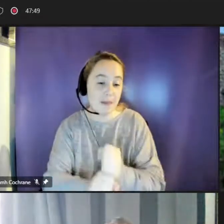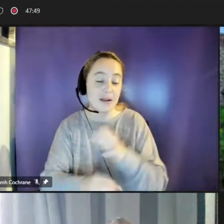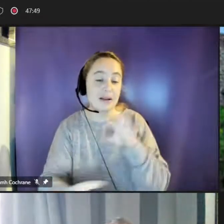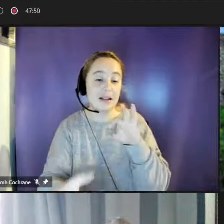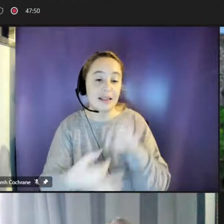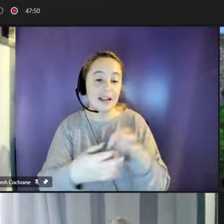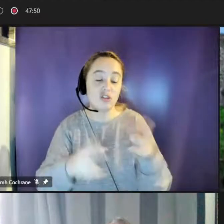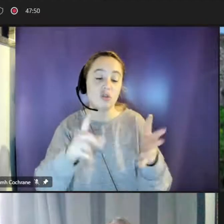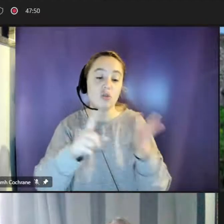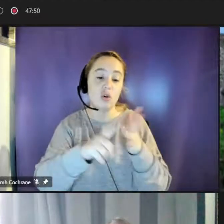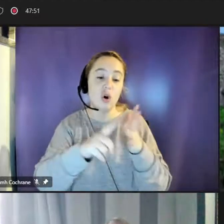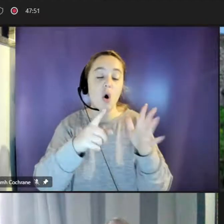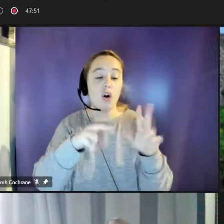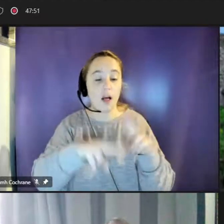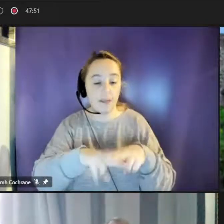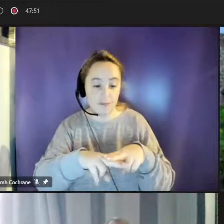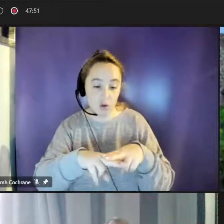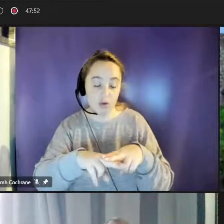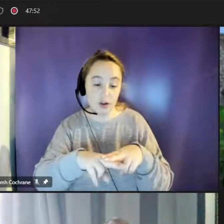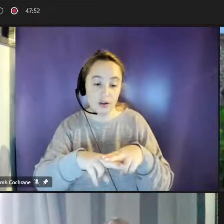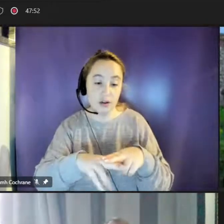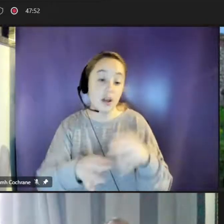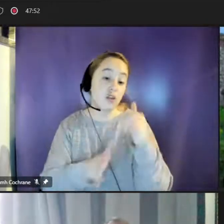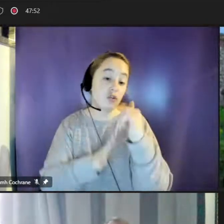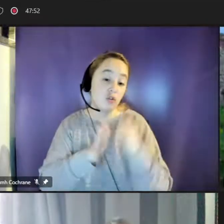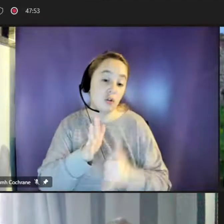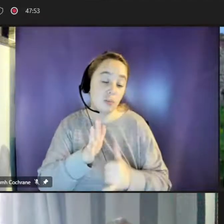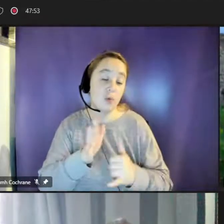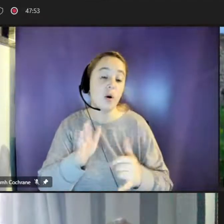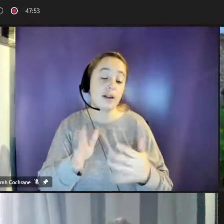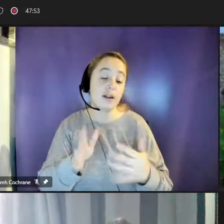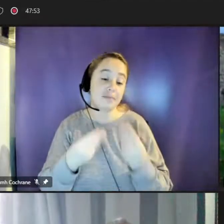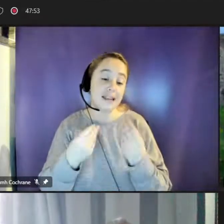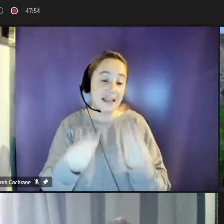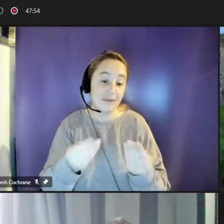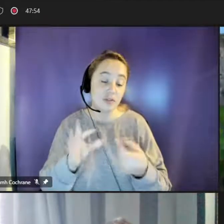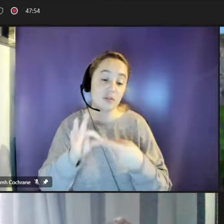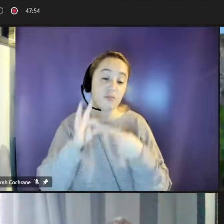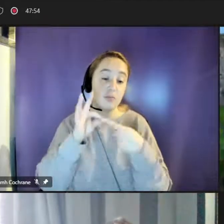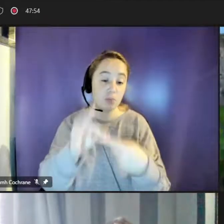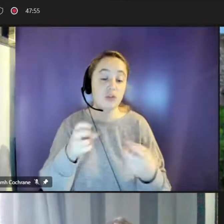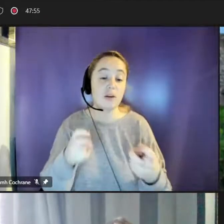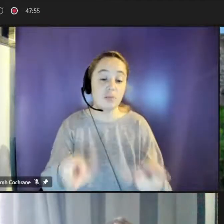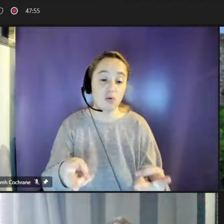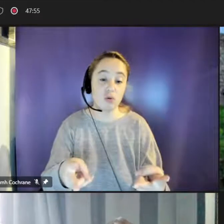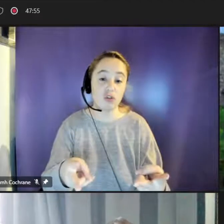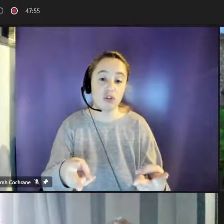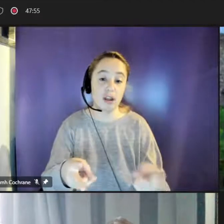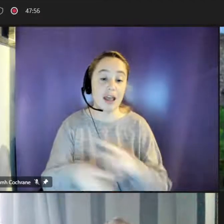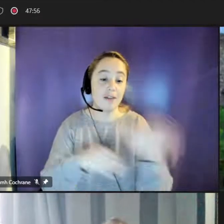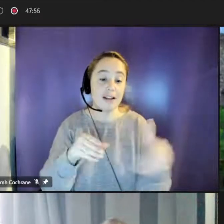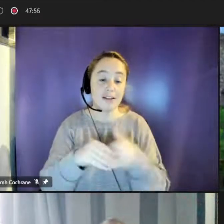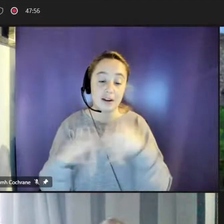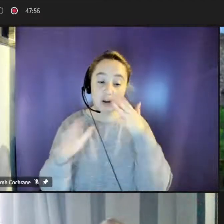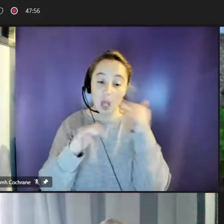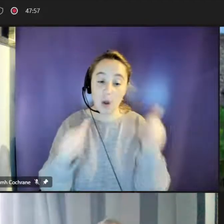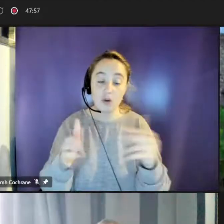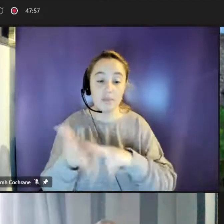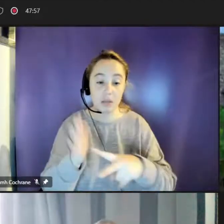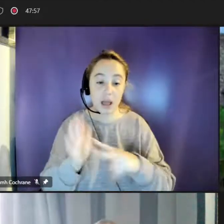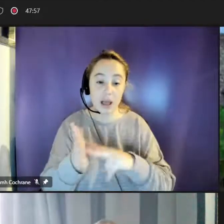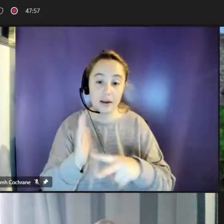Oracle Fusion. So the report sets out this proposed approach, that this is an internal audit plan that takes us